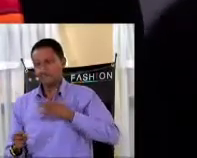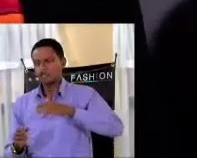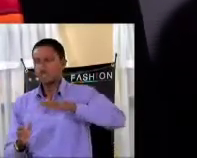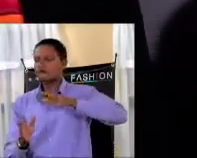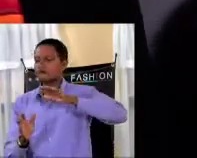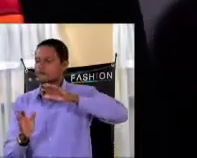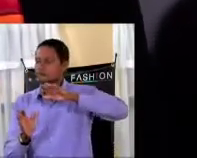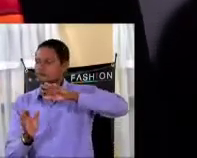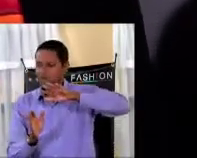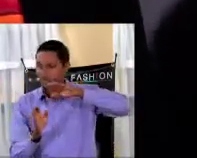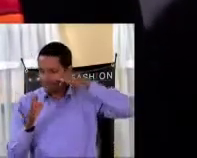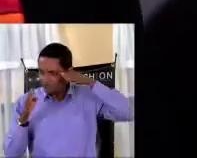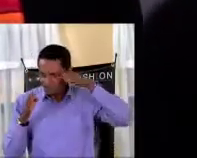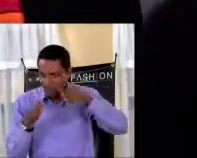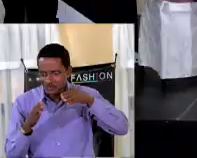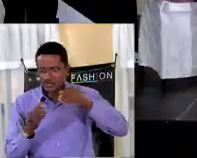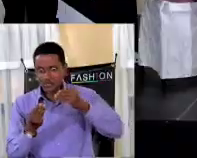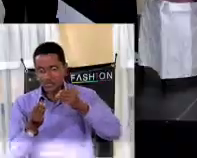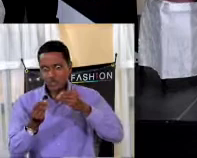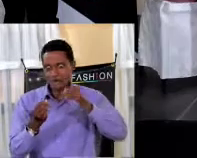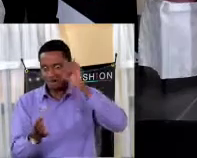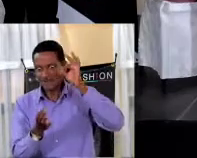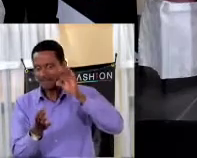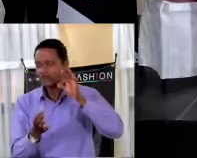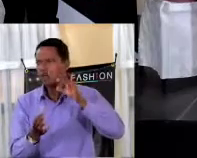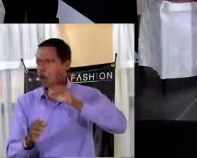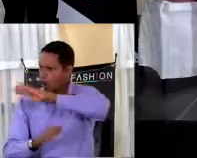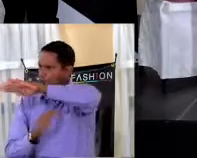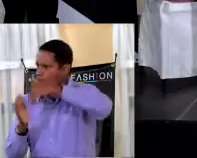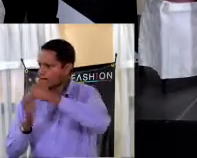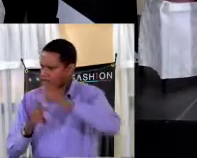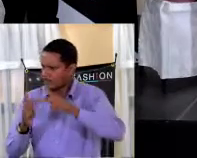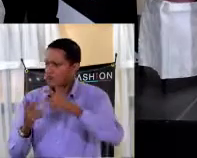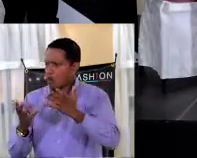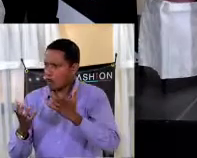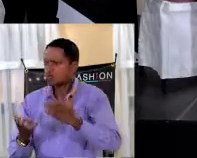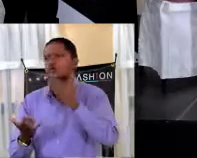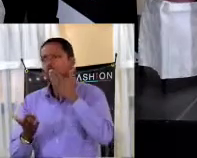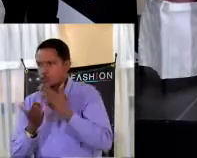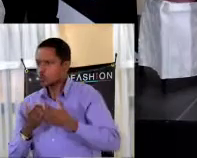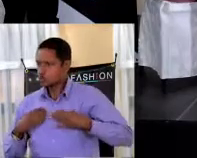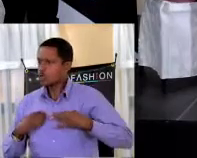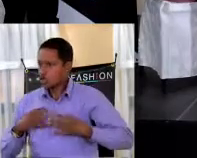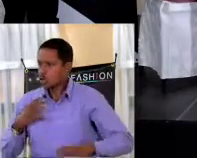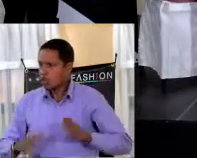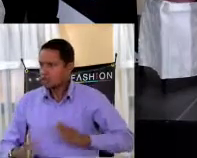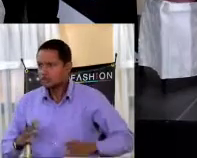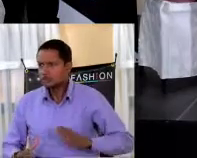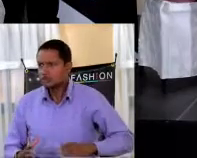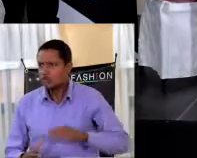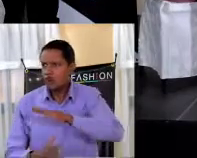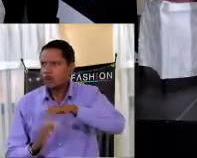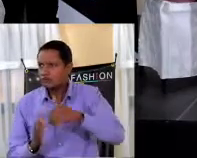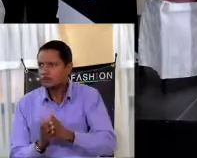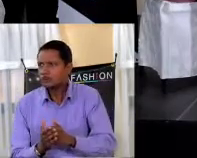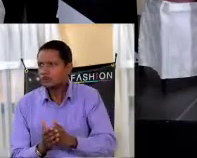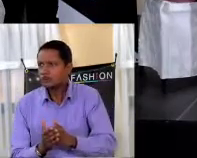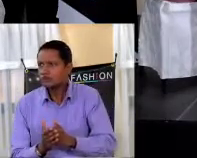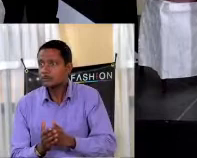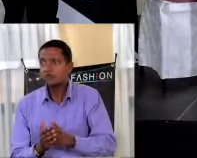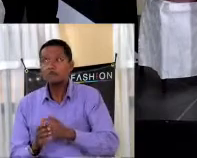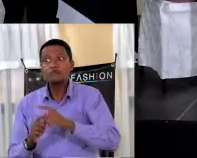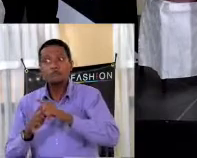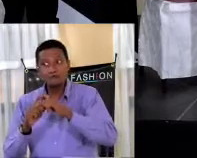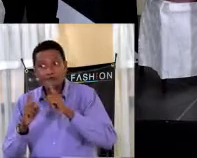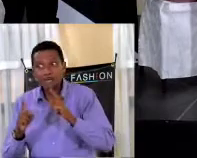past understanding quality. Everybody wants good goods. Everybody wants stuff that will last forever and at a good price point, right? But